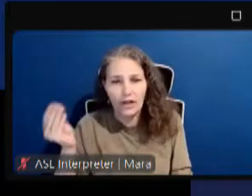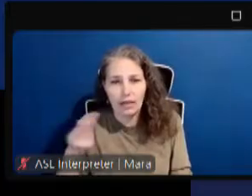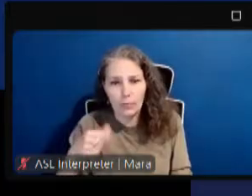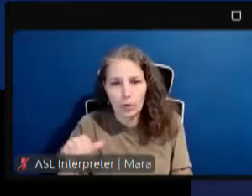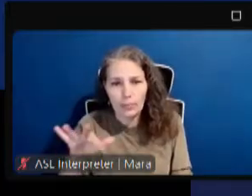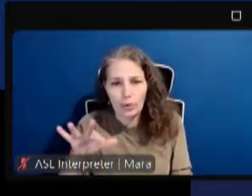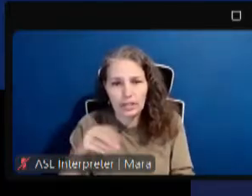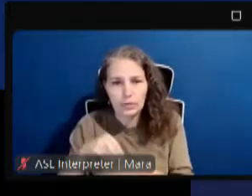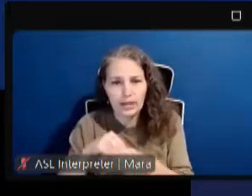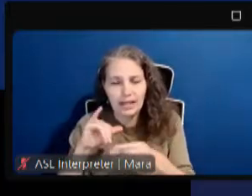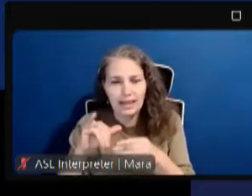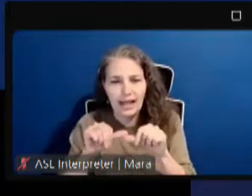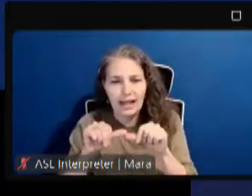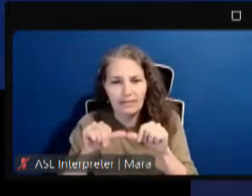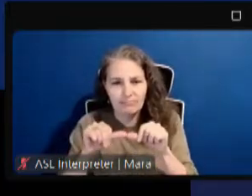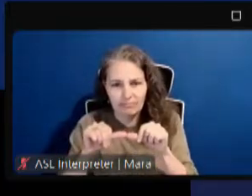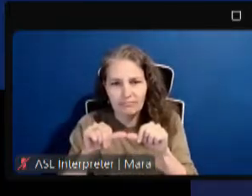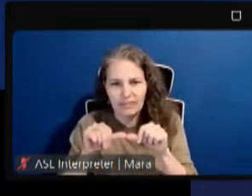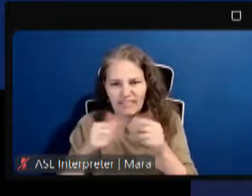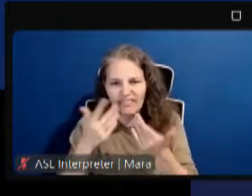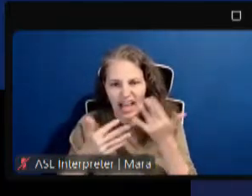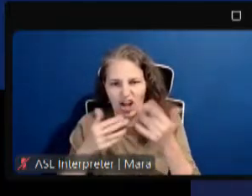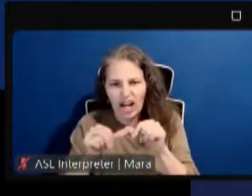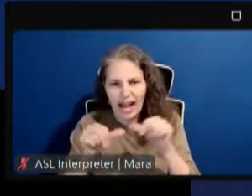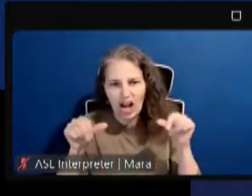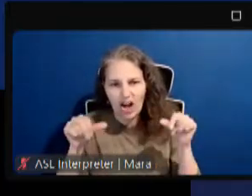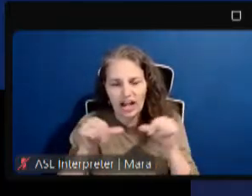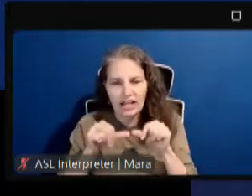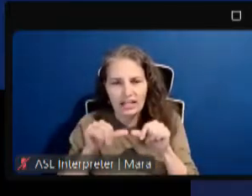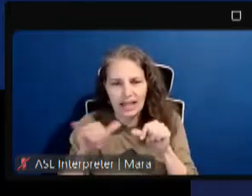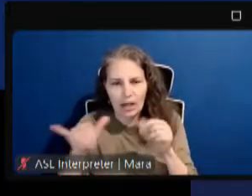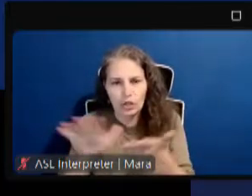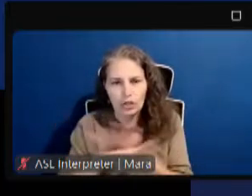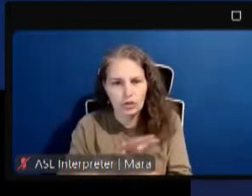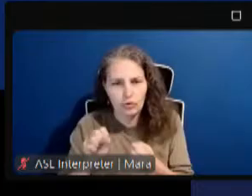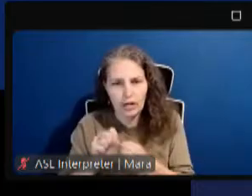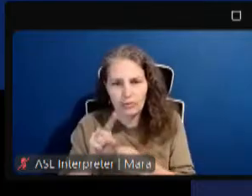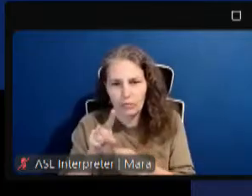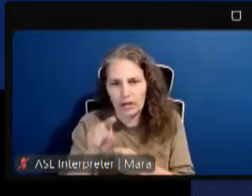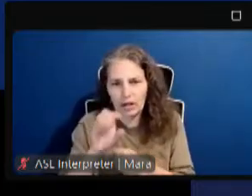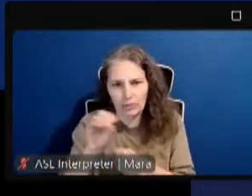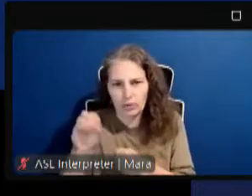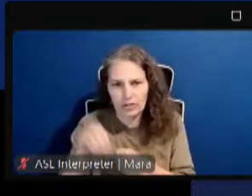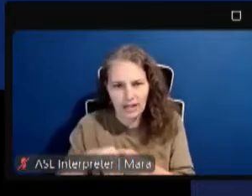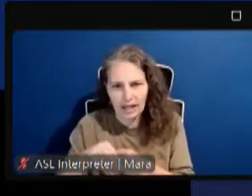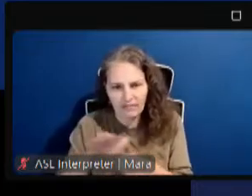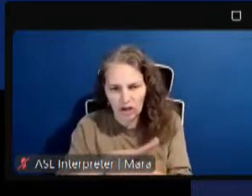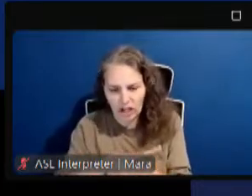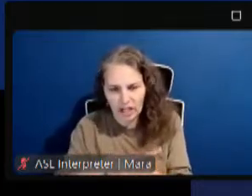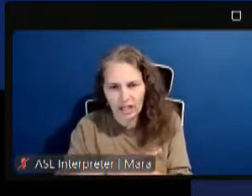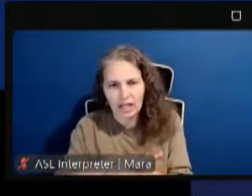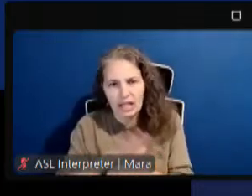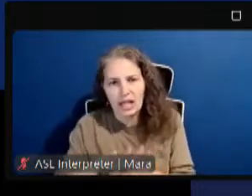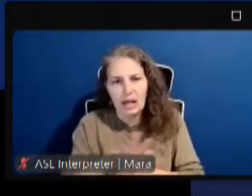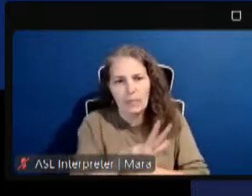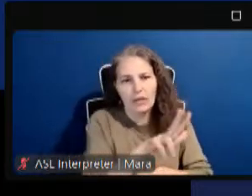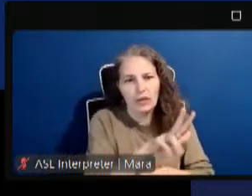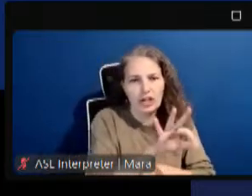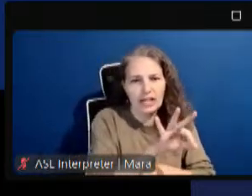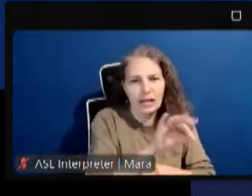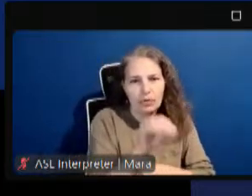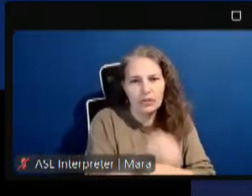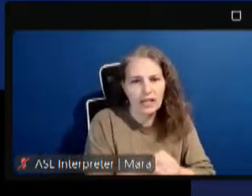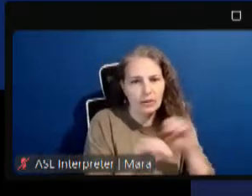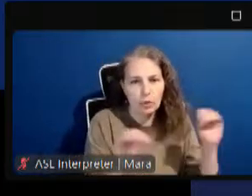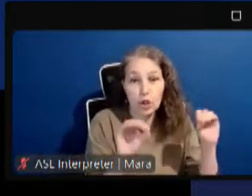in those fire areas were destroyed completely. About 39% were no damage,